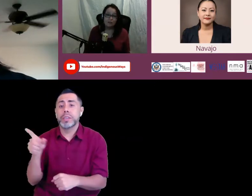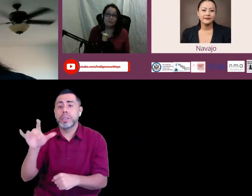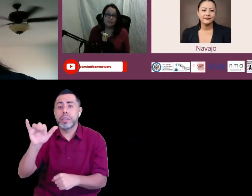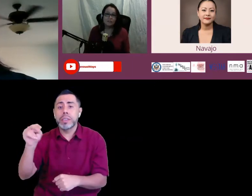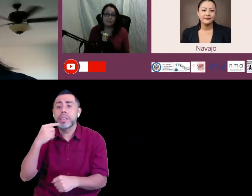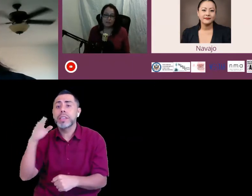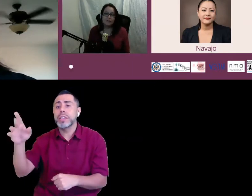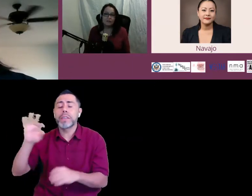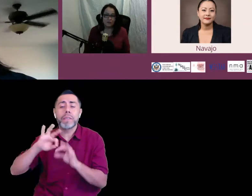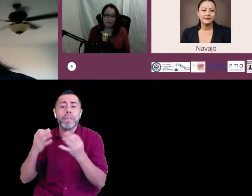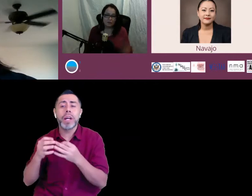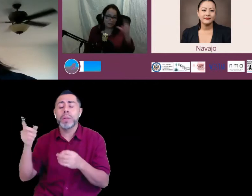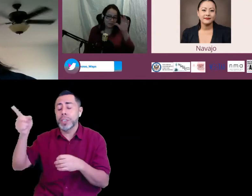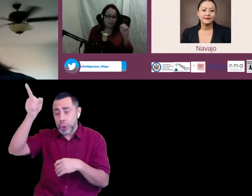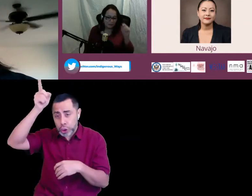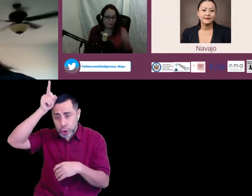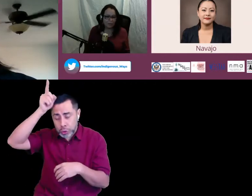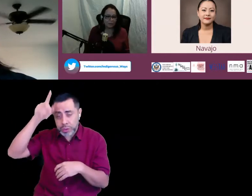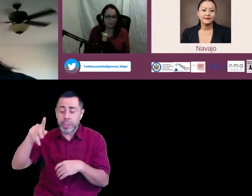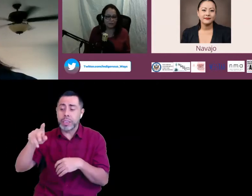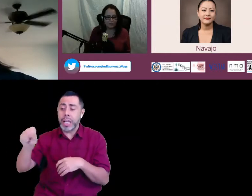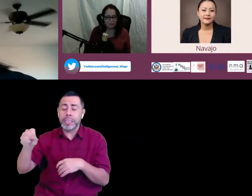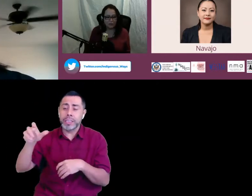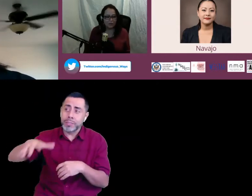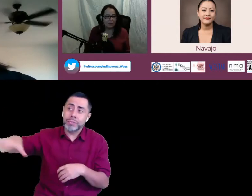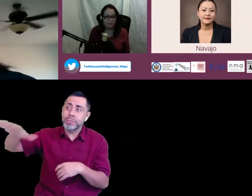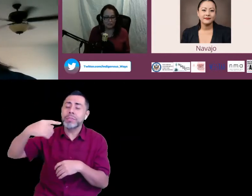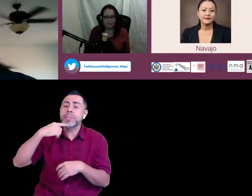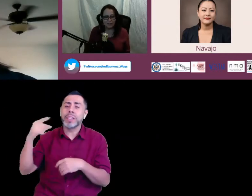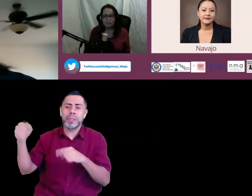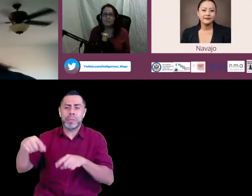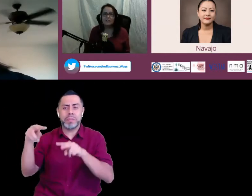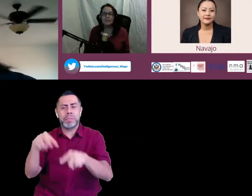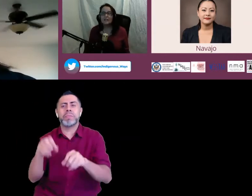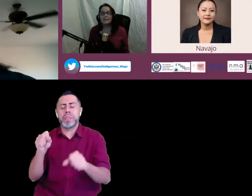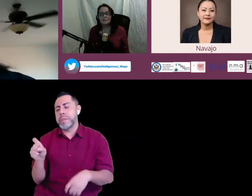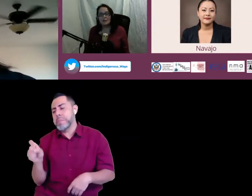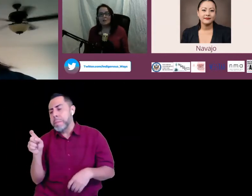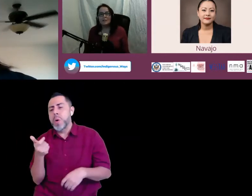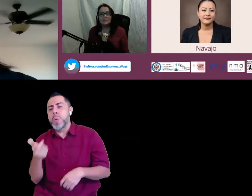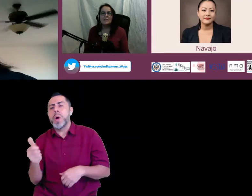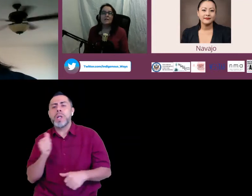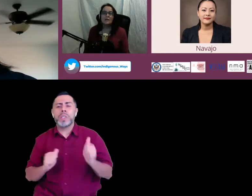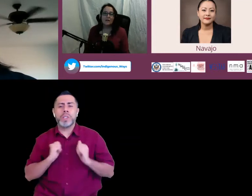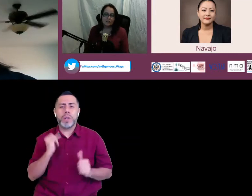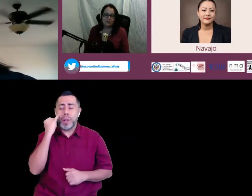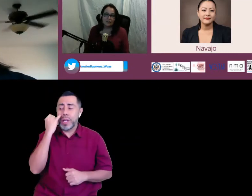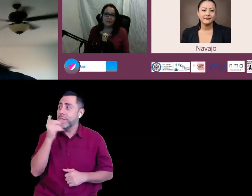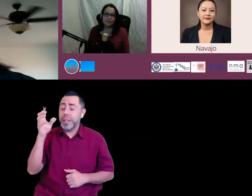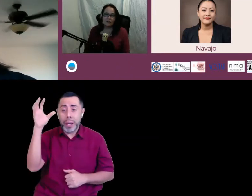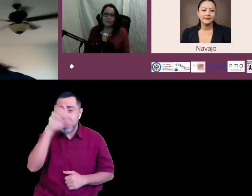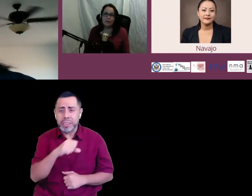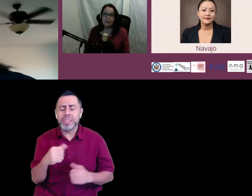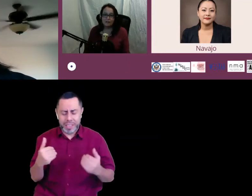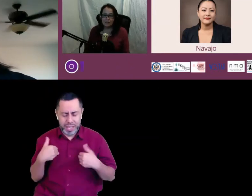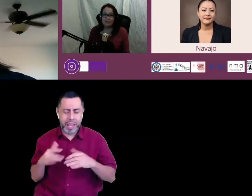Go to Indigenous Ways and look for your picture, and they'll be able to see your show in case they missed it tonight. And as always, these